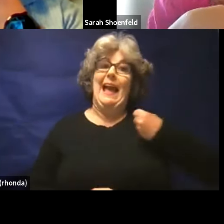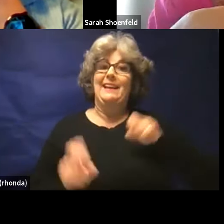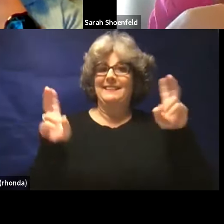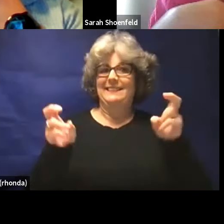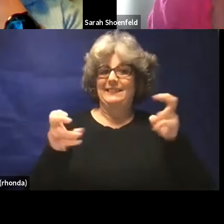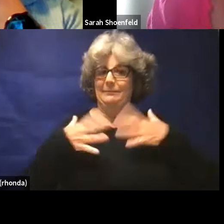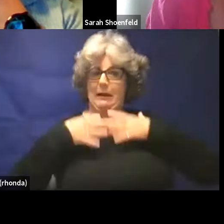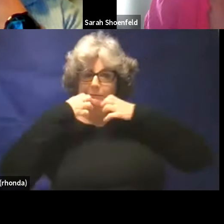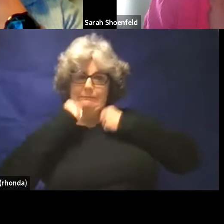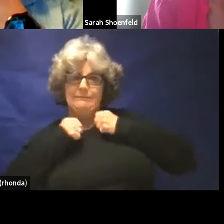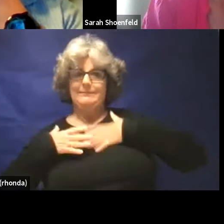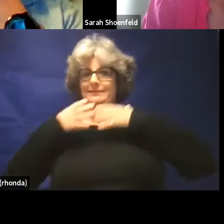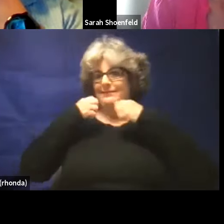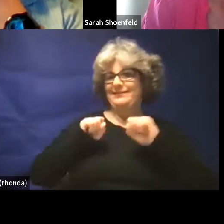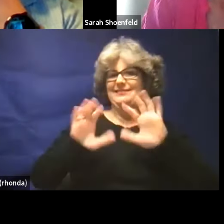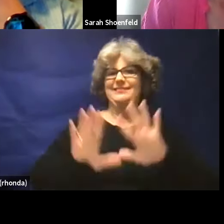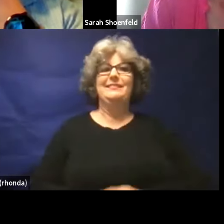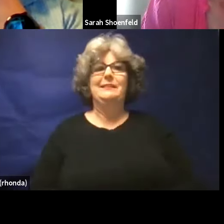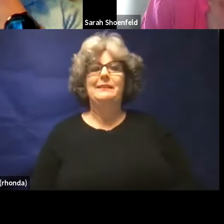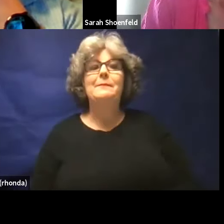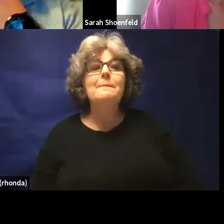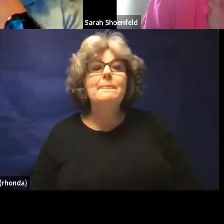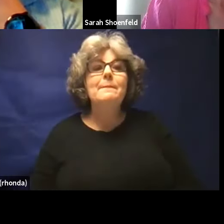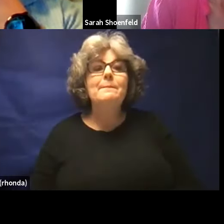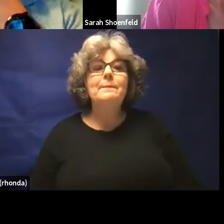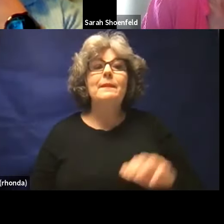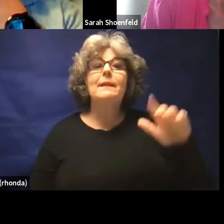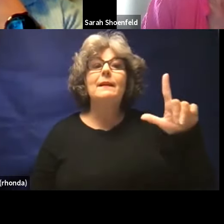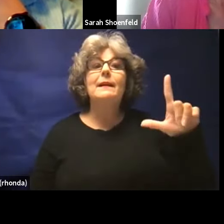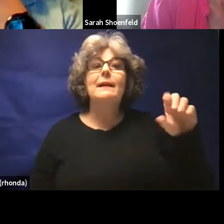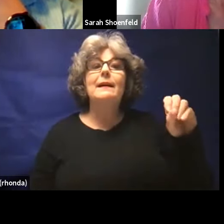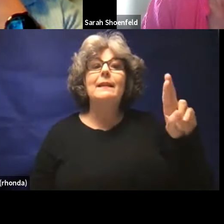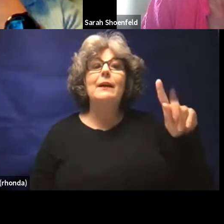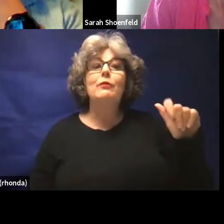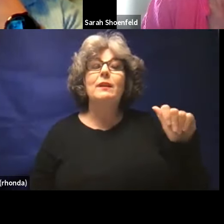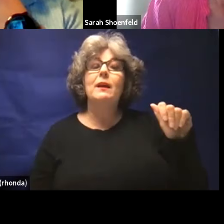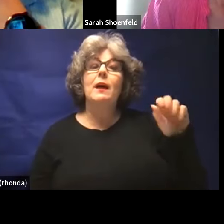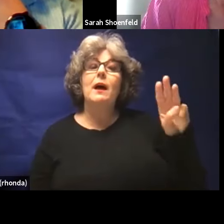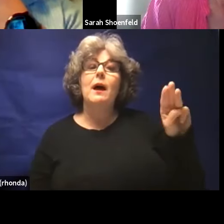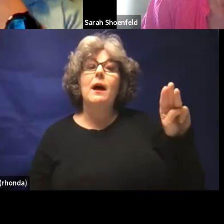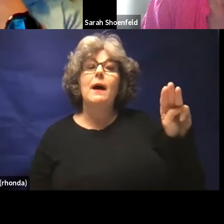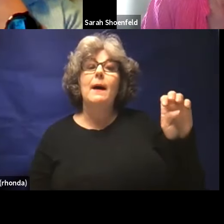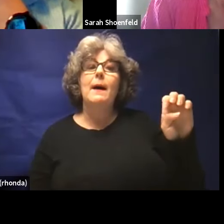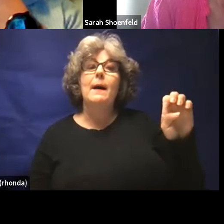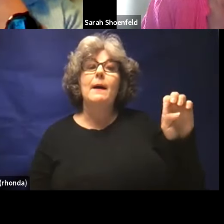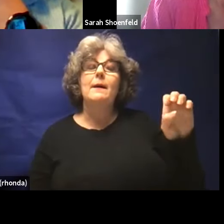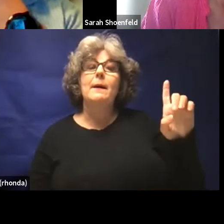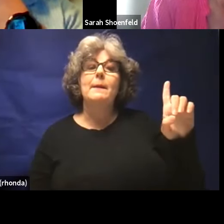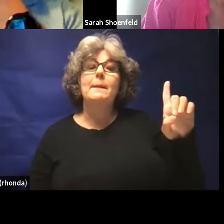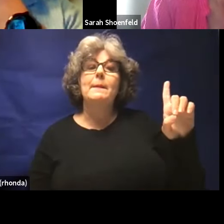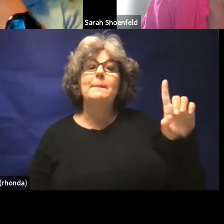It's very strong. I'm adamant about it. Like Loretta said, yes, Manor Park is of course south of Tacoma, but it's south and